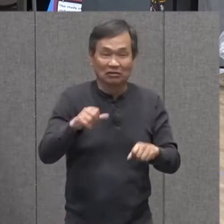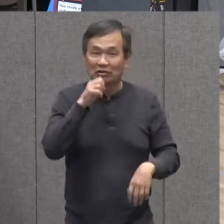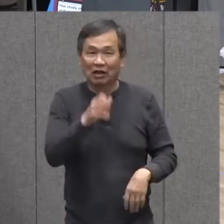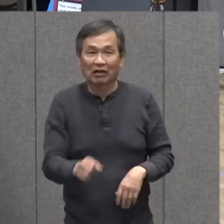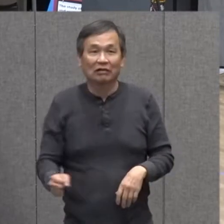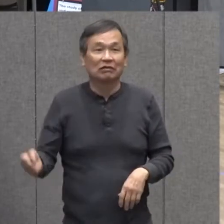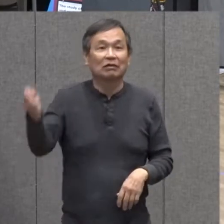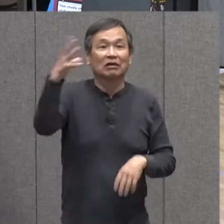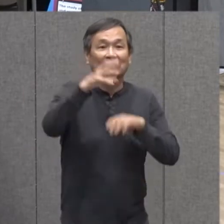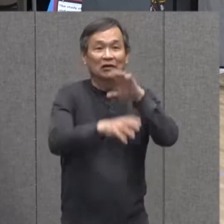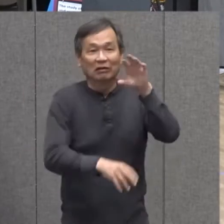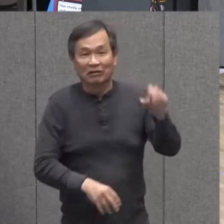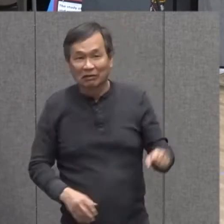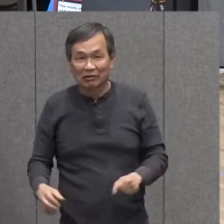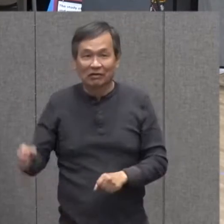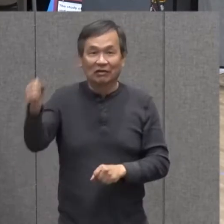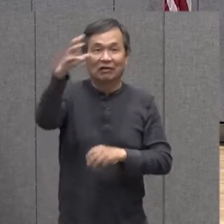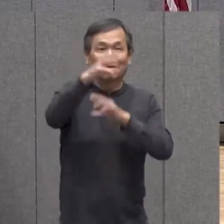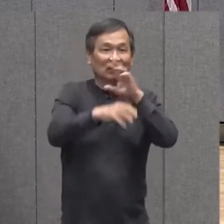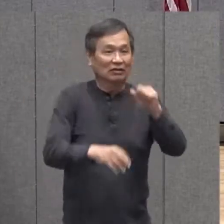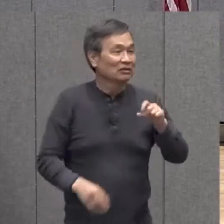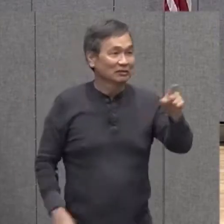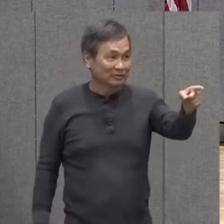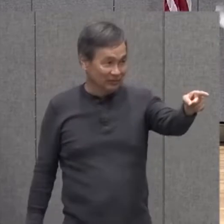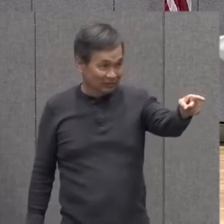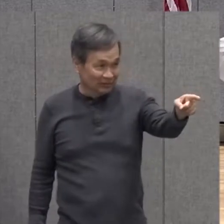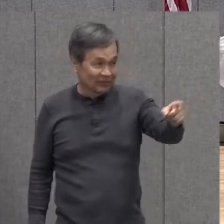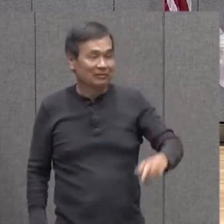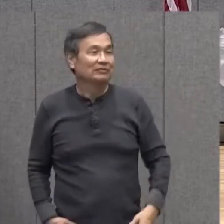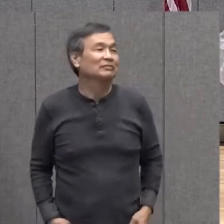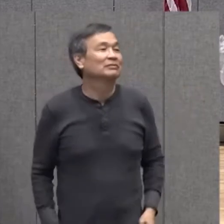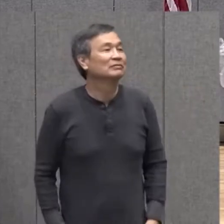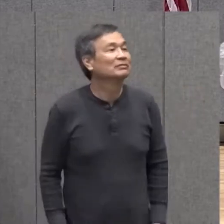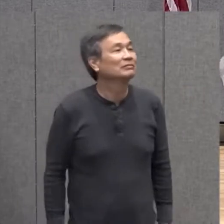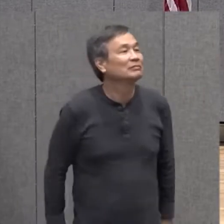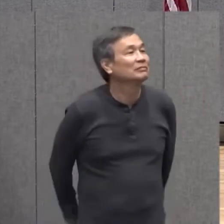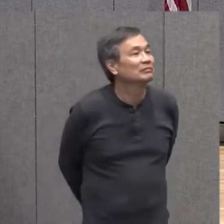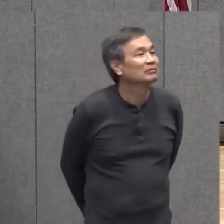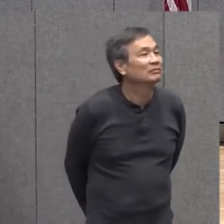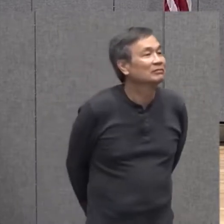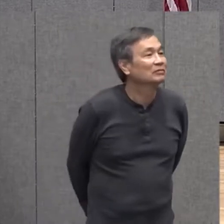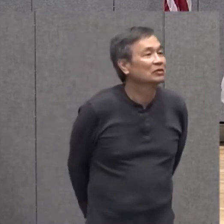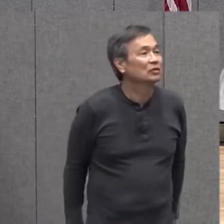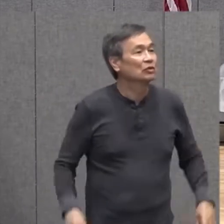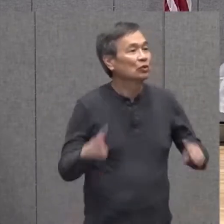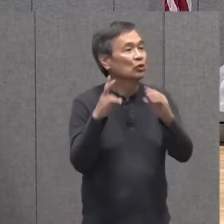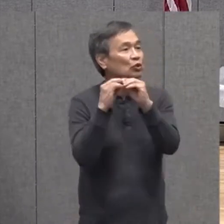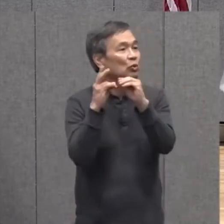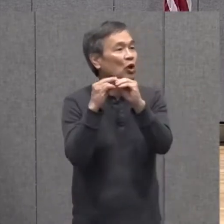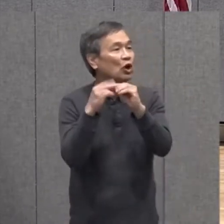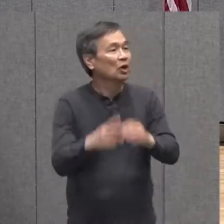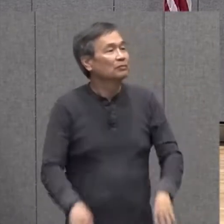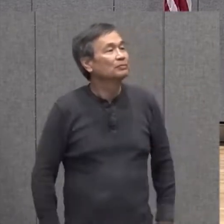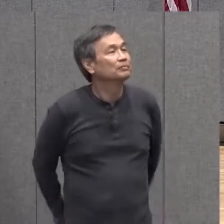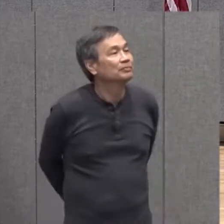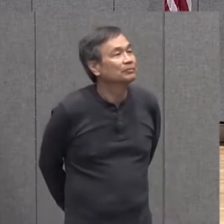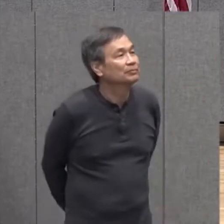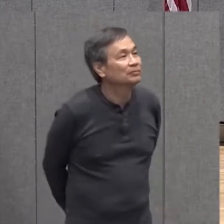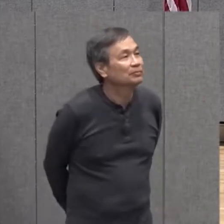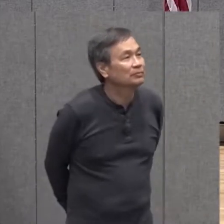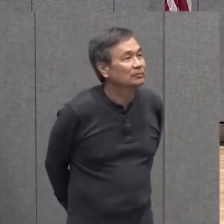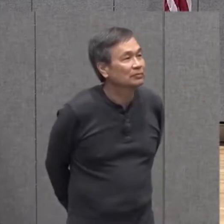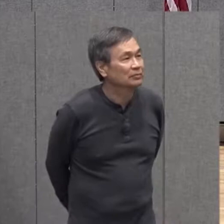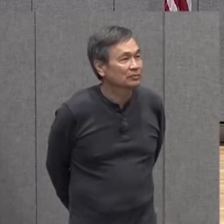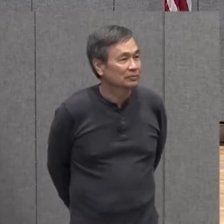ganarla. So toss, Tiramos, catch, tiramos, ganamos, ganamos. 2 more. Yeah, Mr. Dunn.